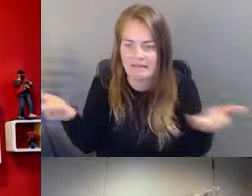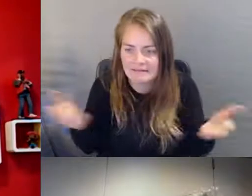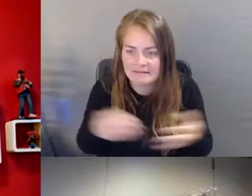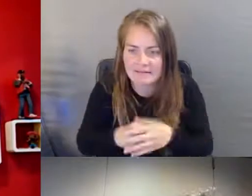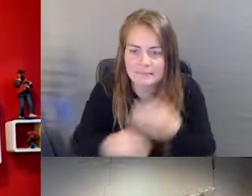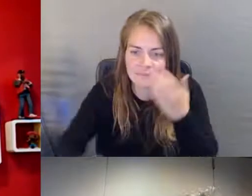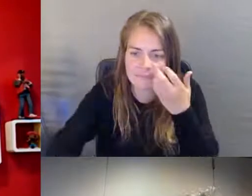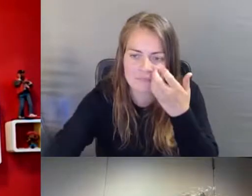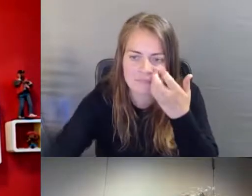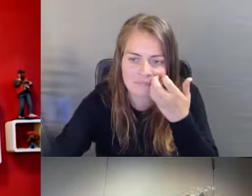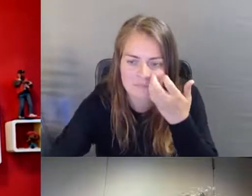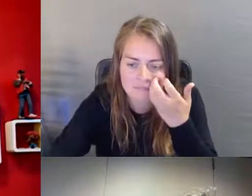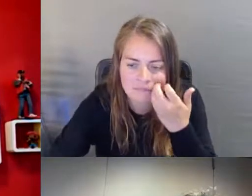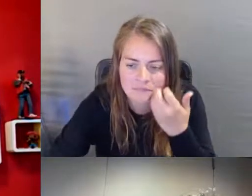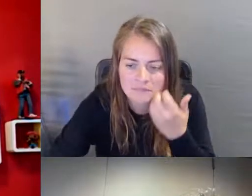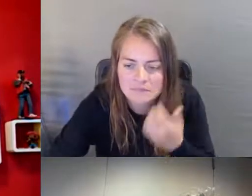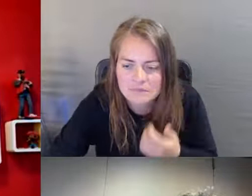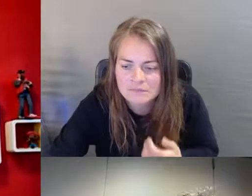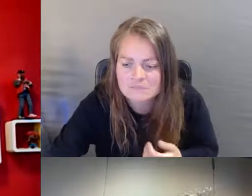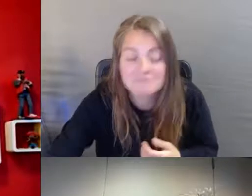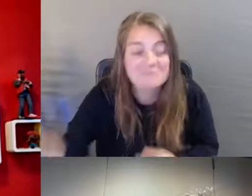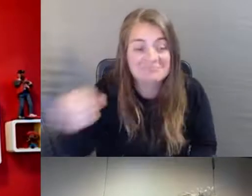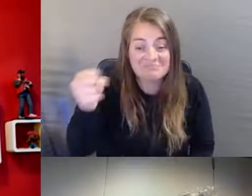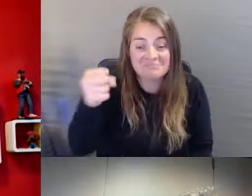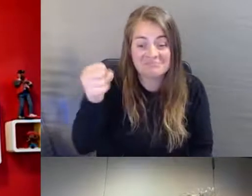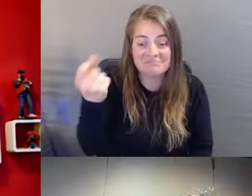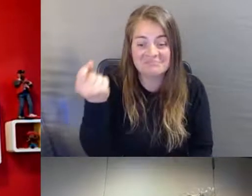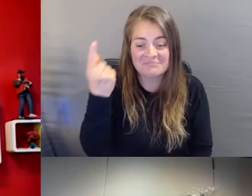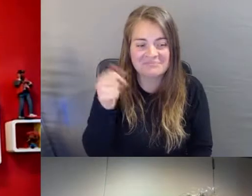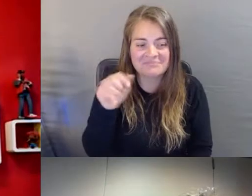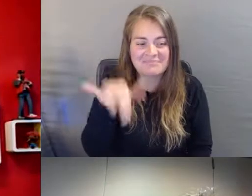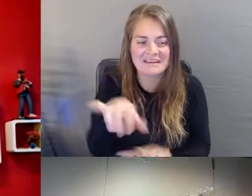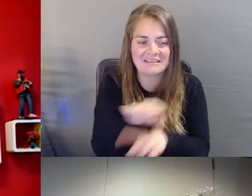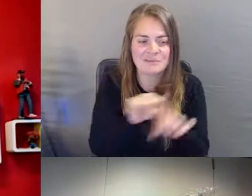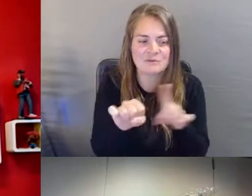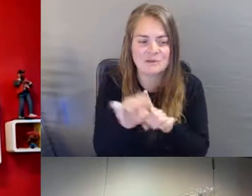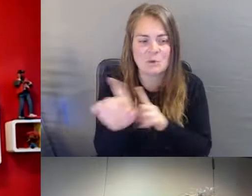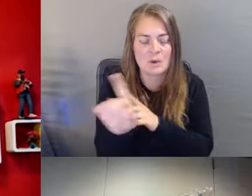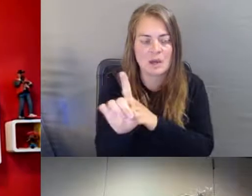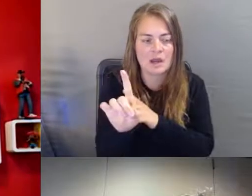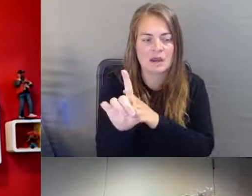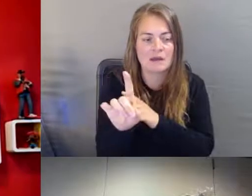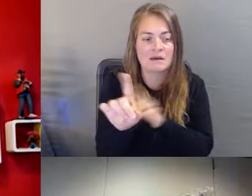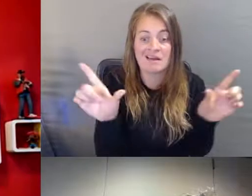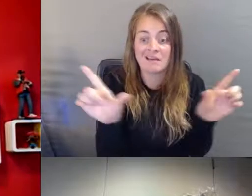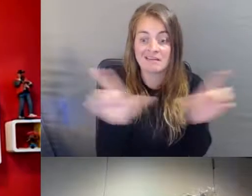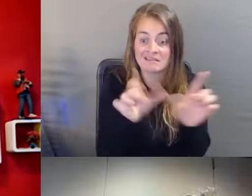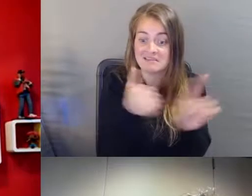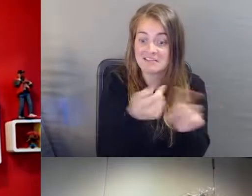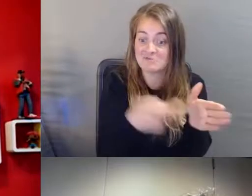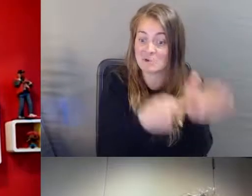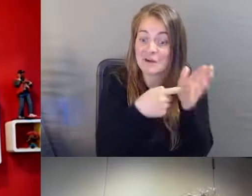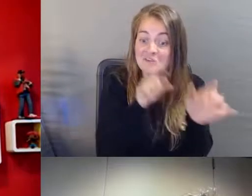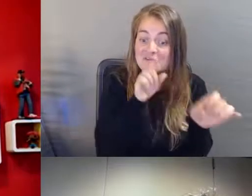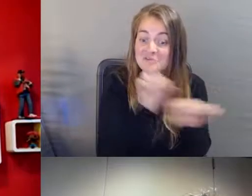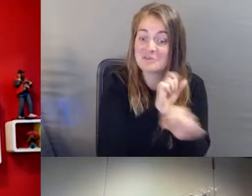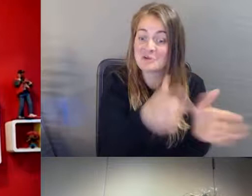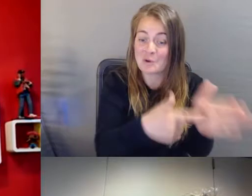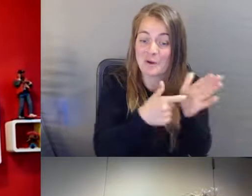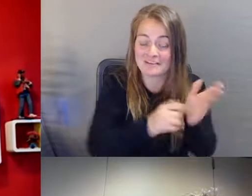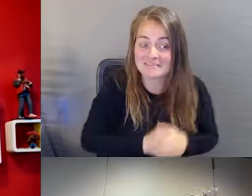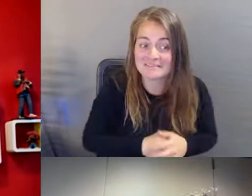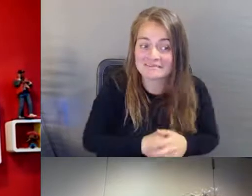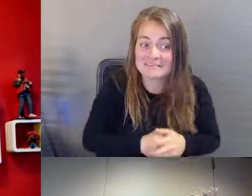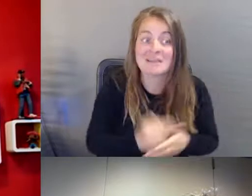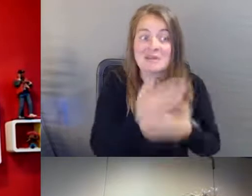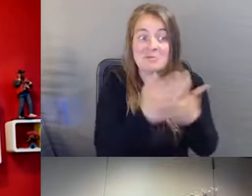transit. 100%. And actually, and that would be one of those cases where a valid driver's license would be required, right? Because it's actually